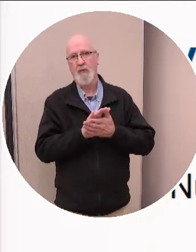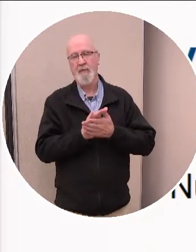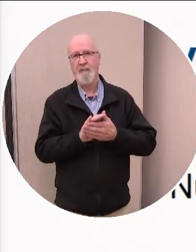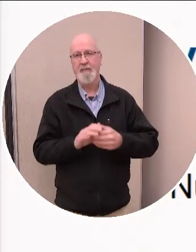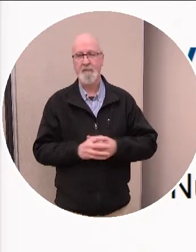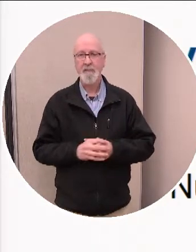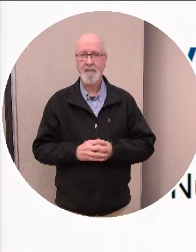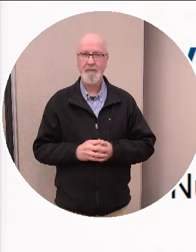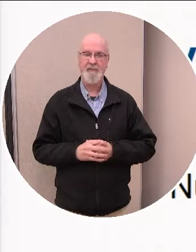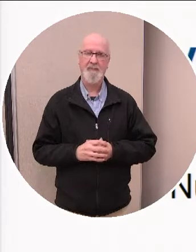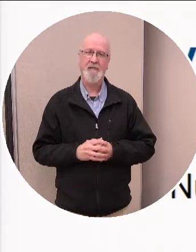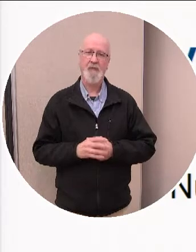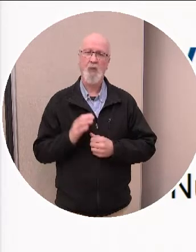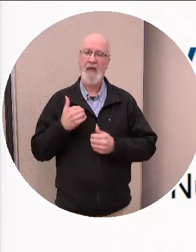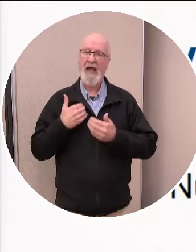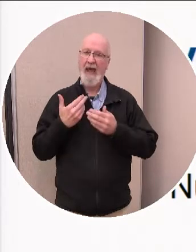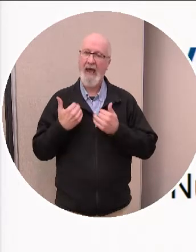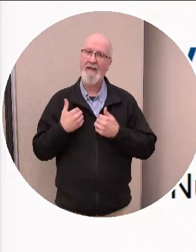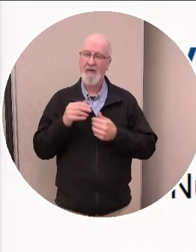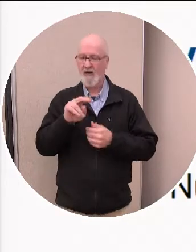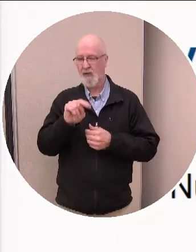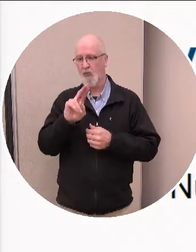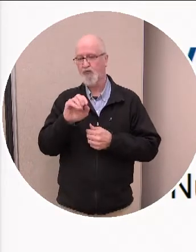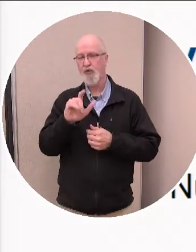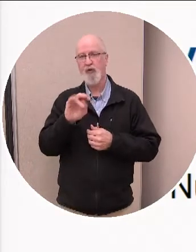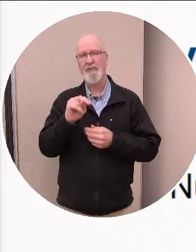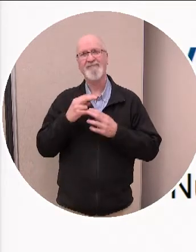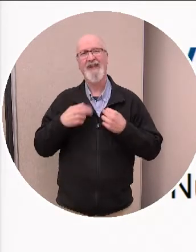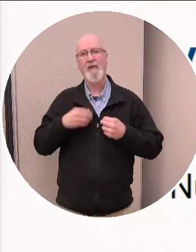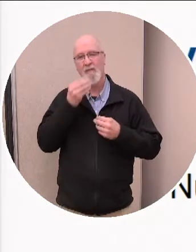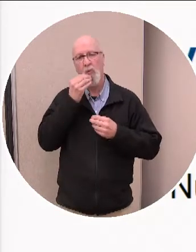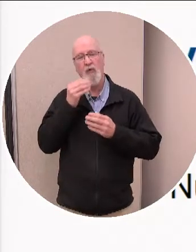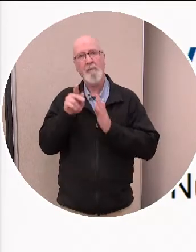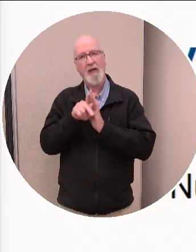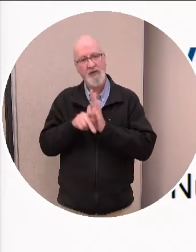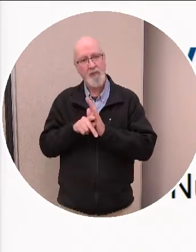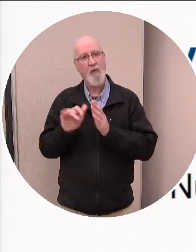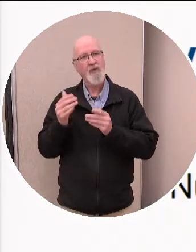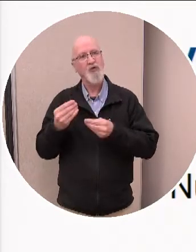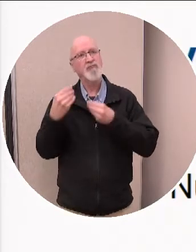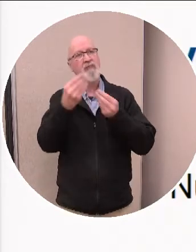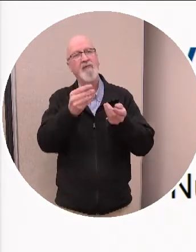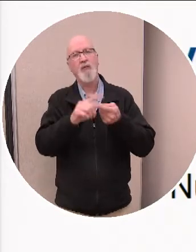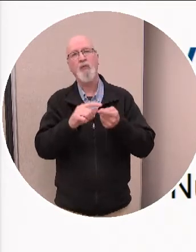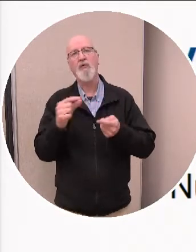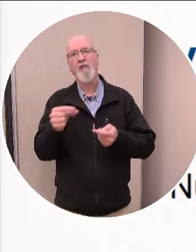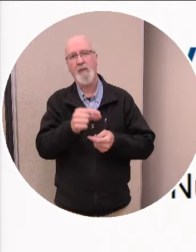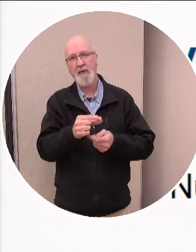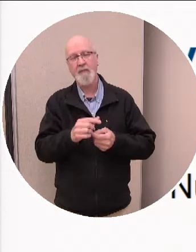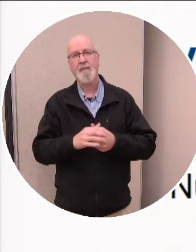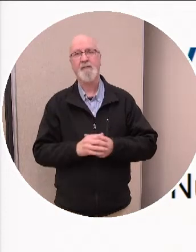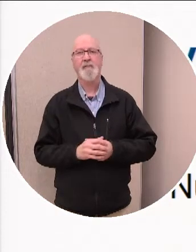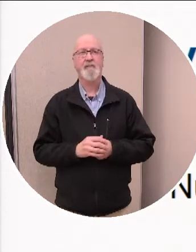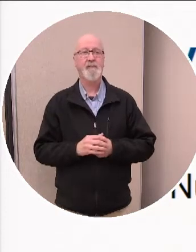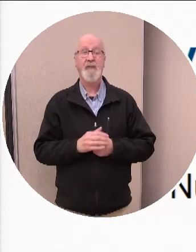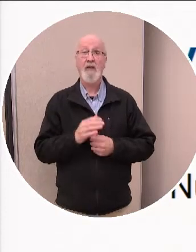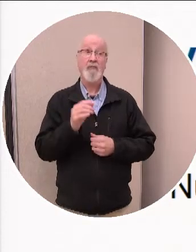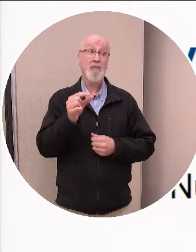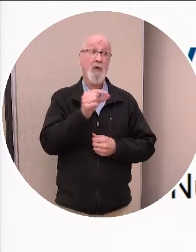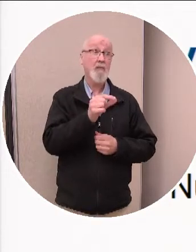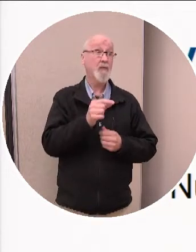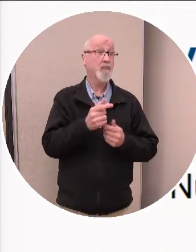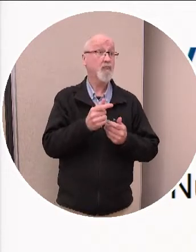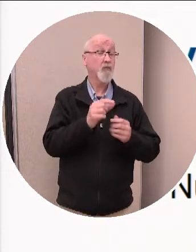We have a draft nutrition policy that we have shared with the provincial government. Under the Premier's Task Force,